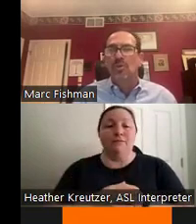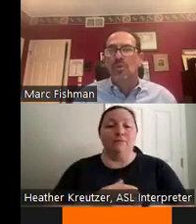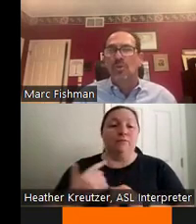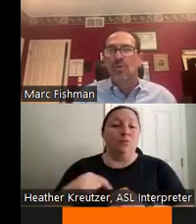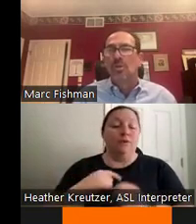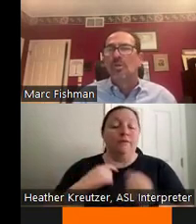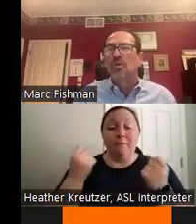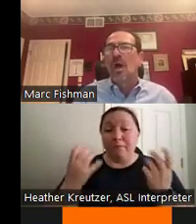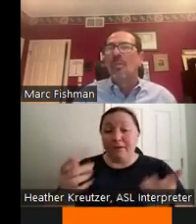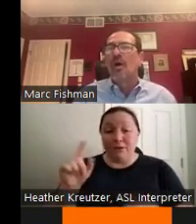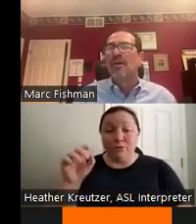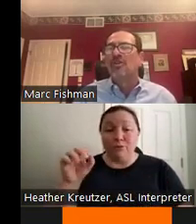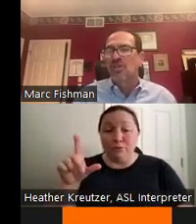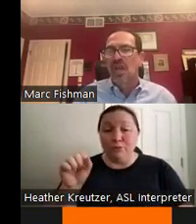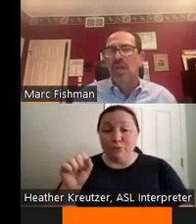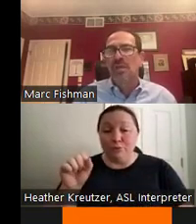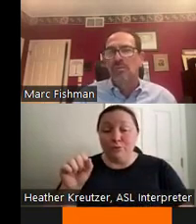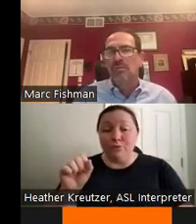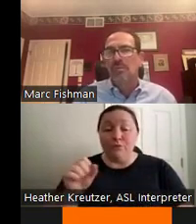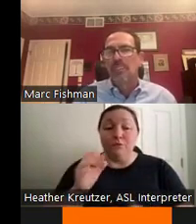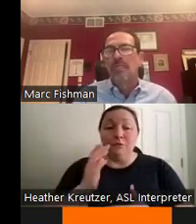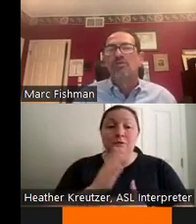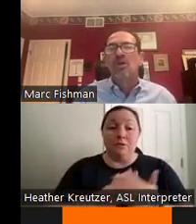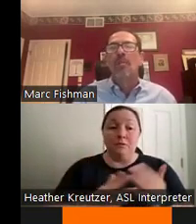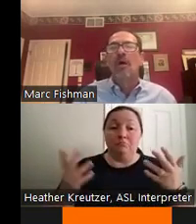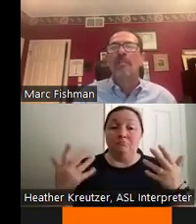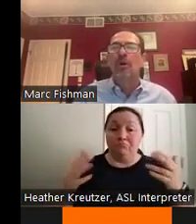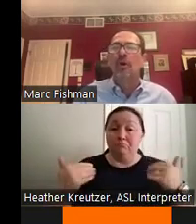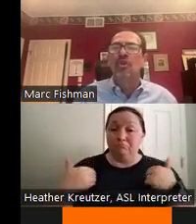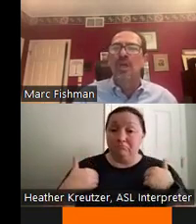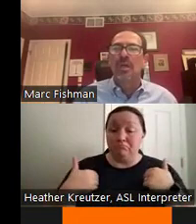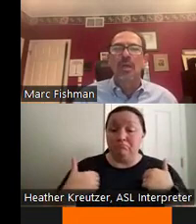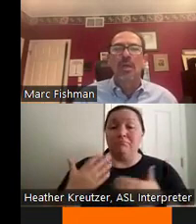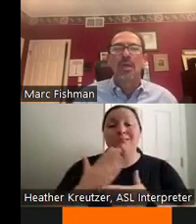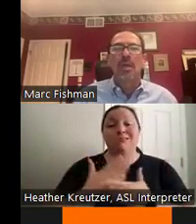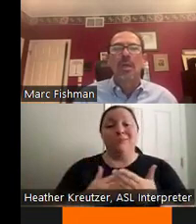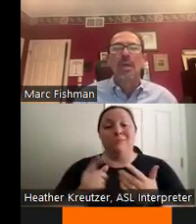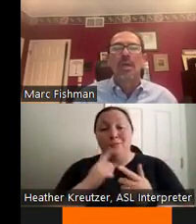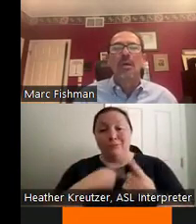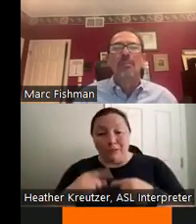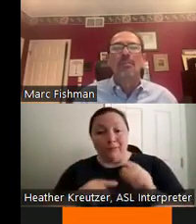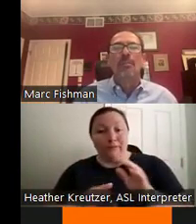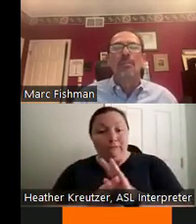lots of tools. Some are existing, some are emerging,